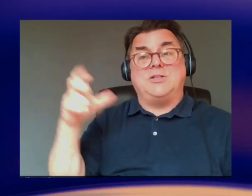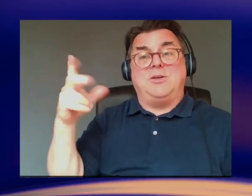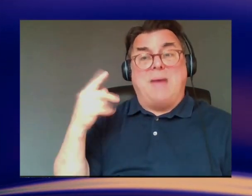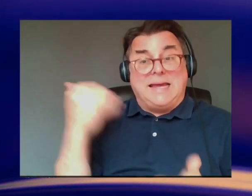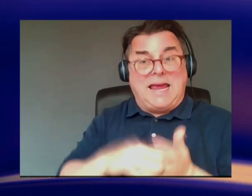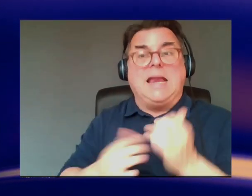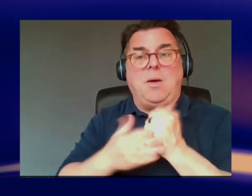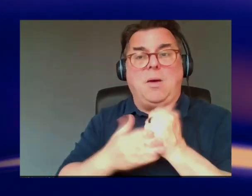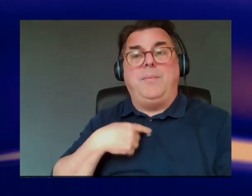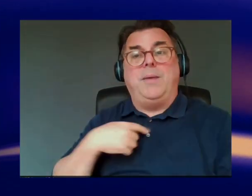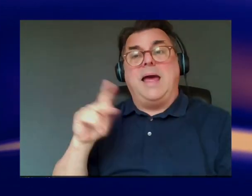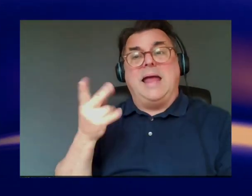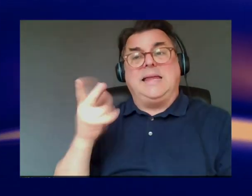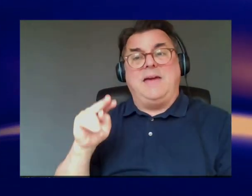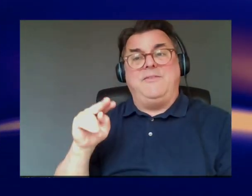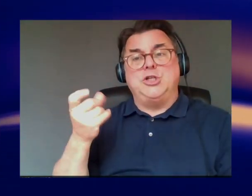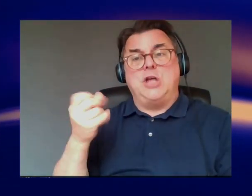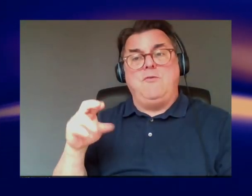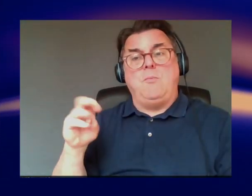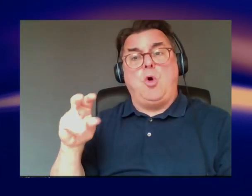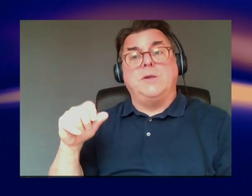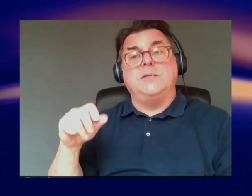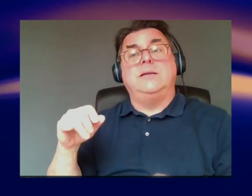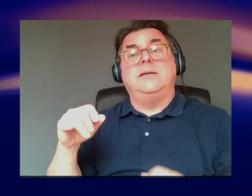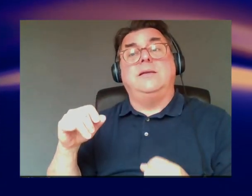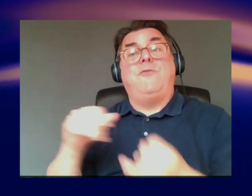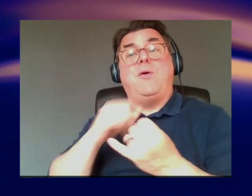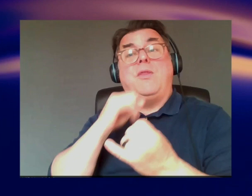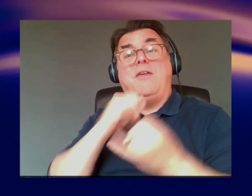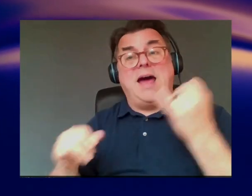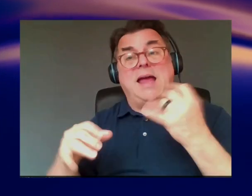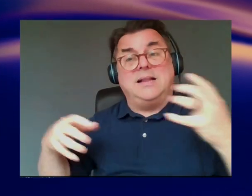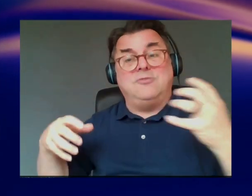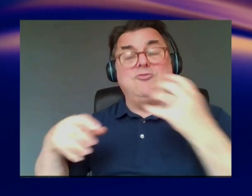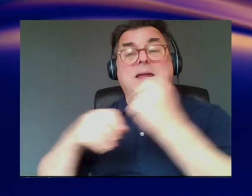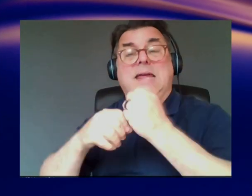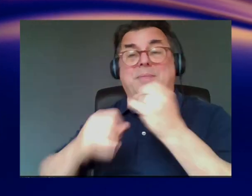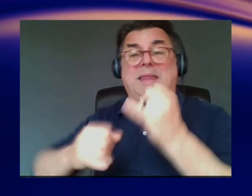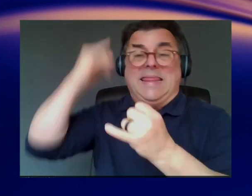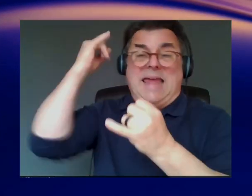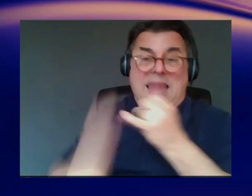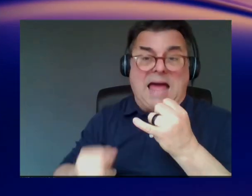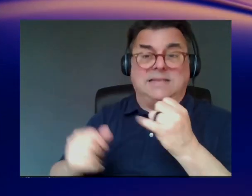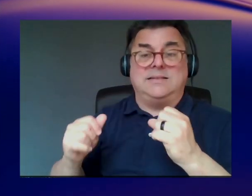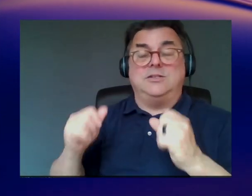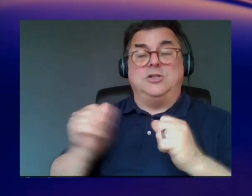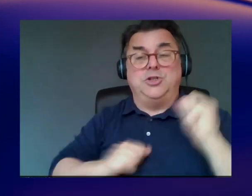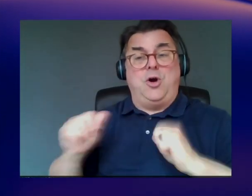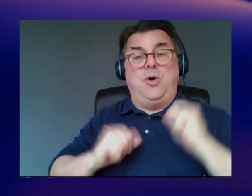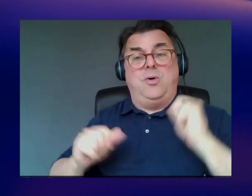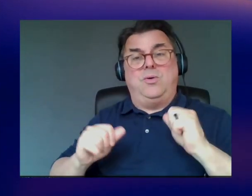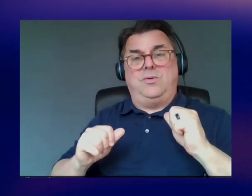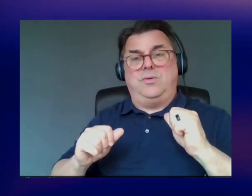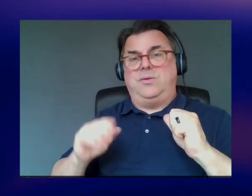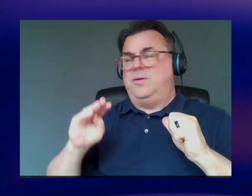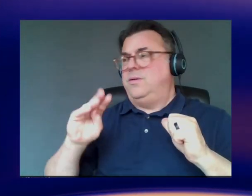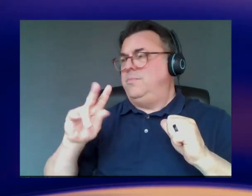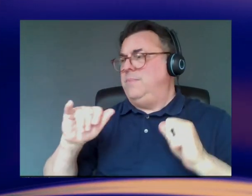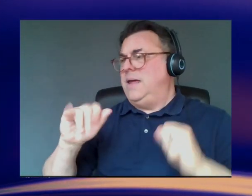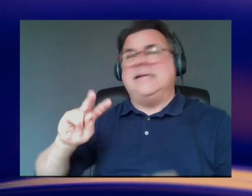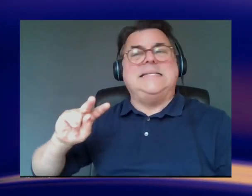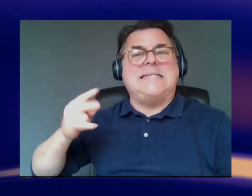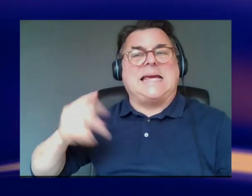too. Yeah. But we jump into the console, we demonstrate. It's actually episode 1. Kevin Schaefer Morrison